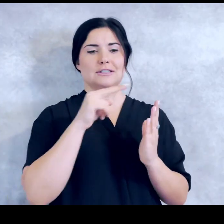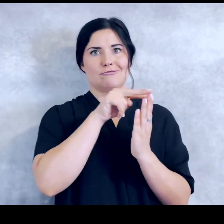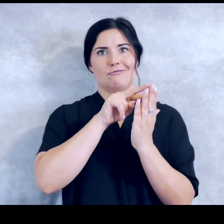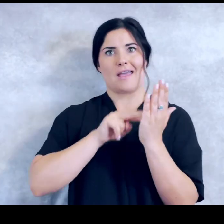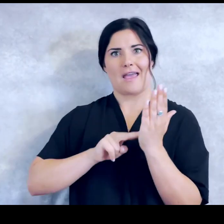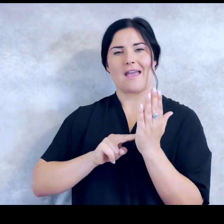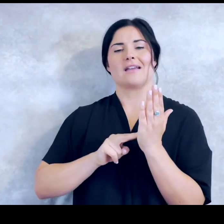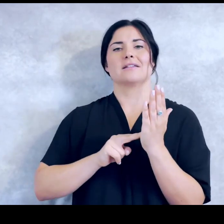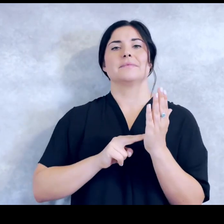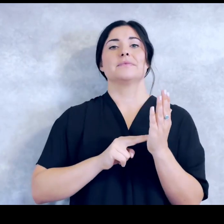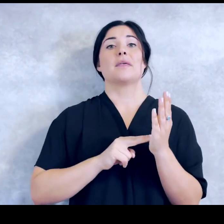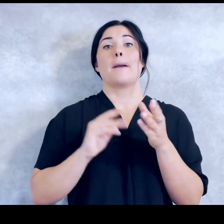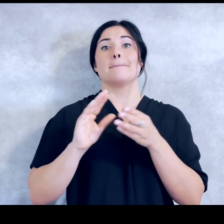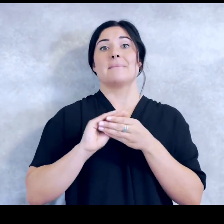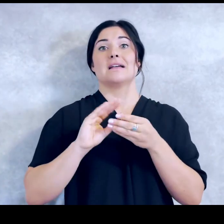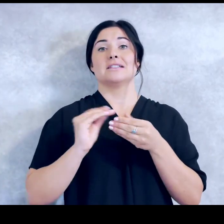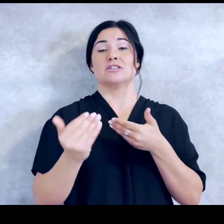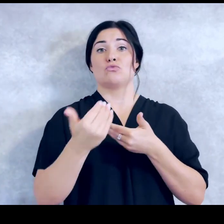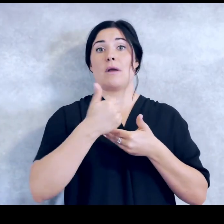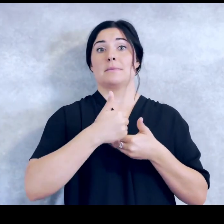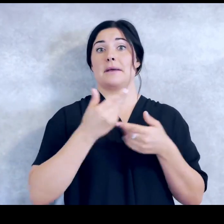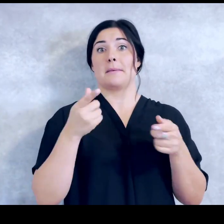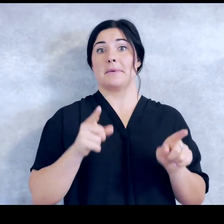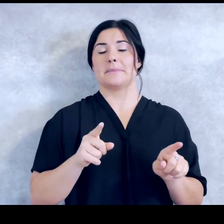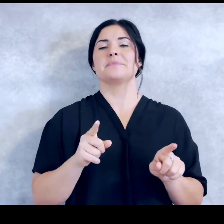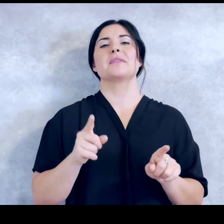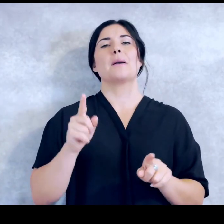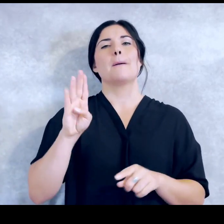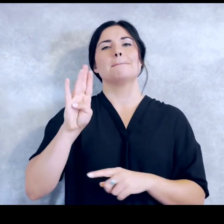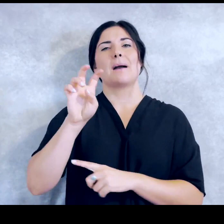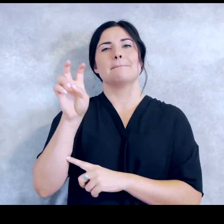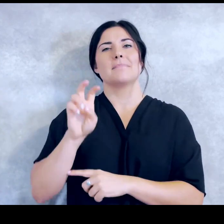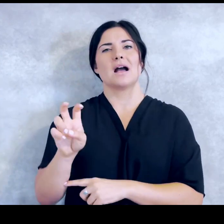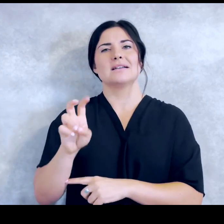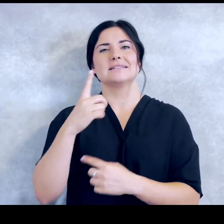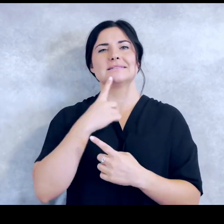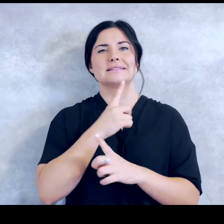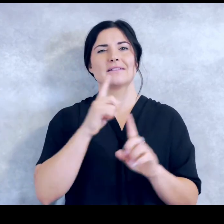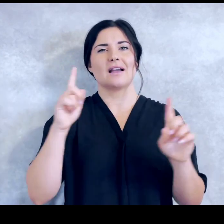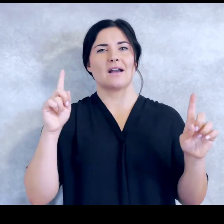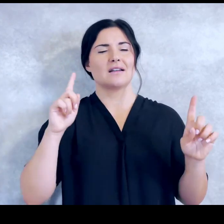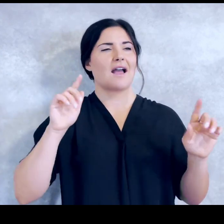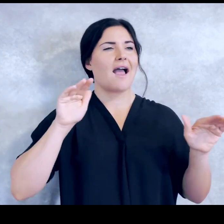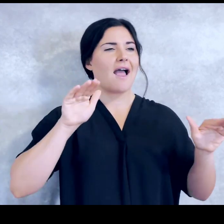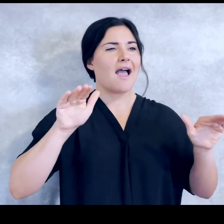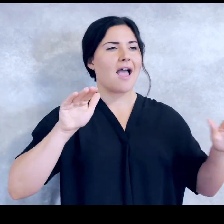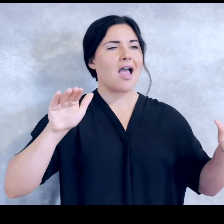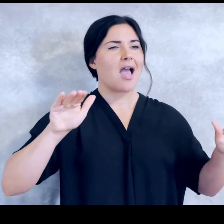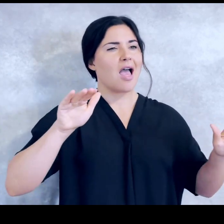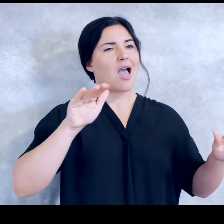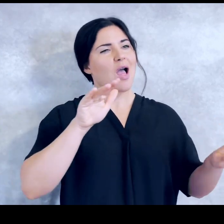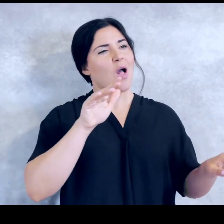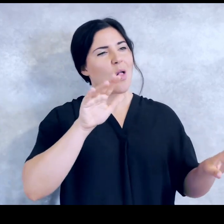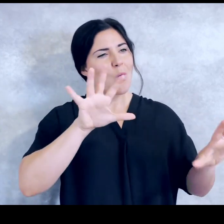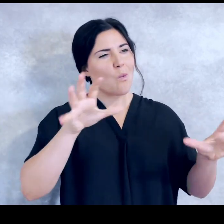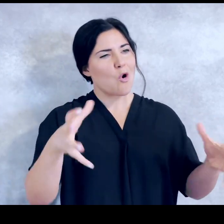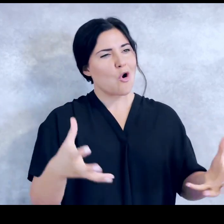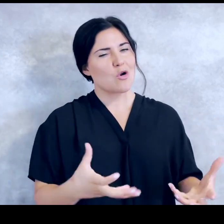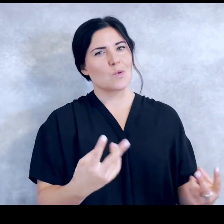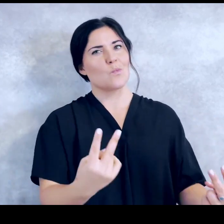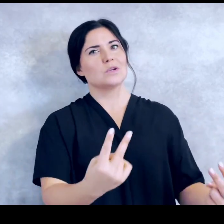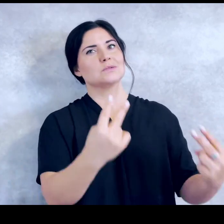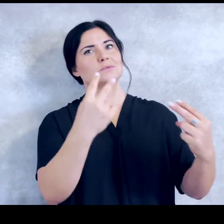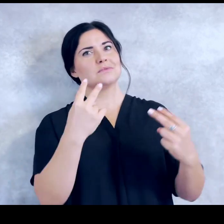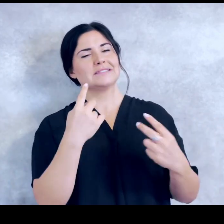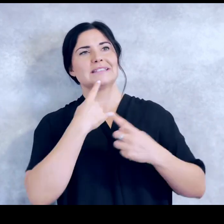the message was interrupted in his mind, he believed, as he called down to earth, that the whole world